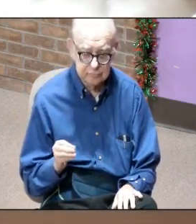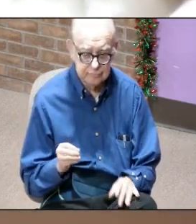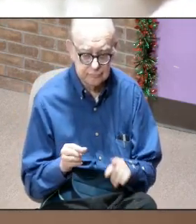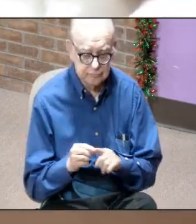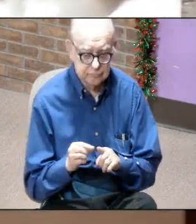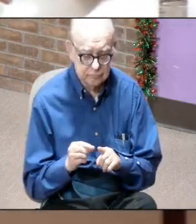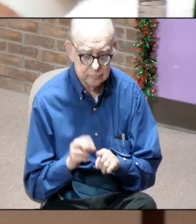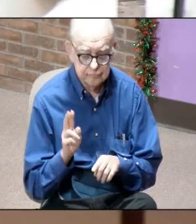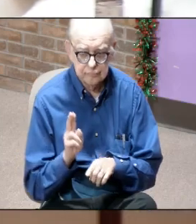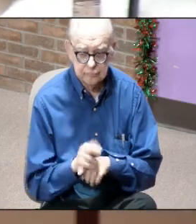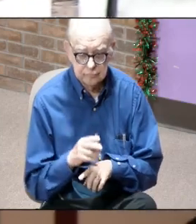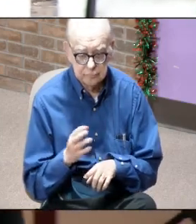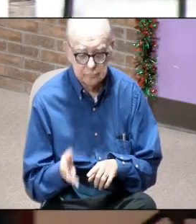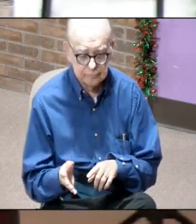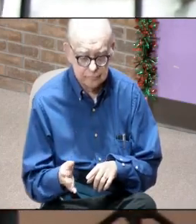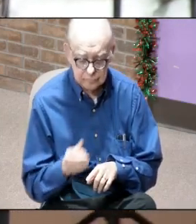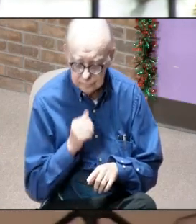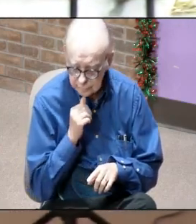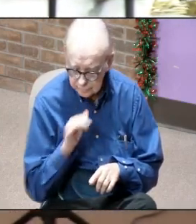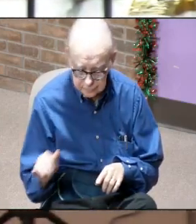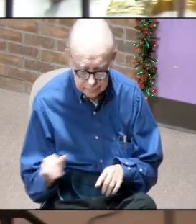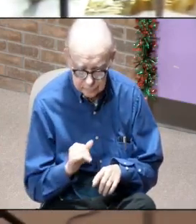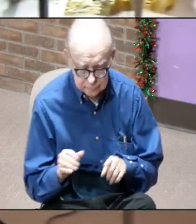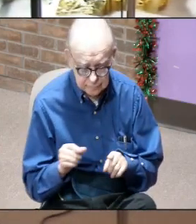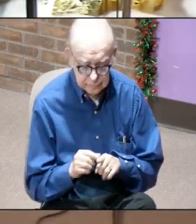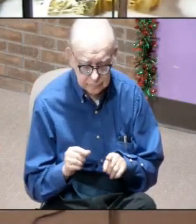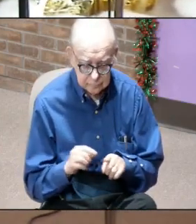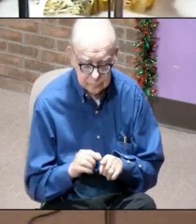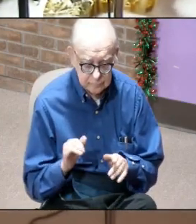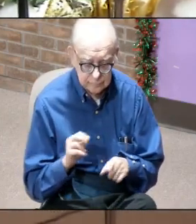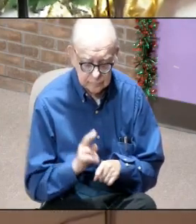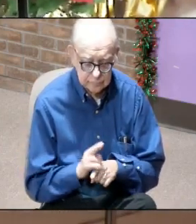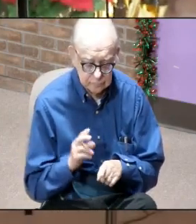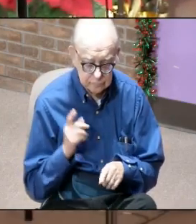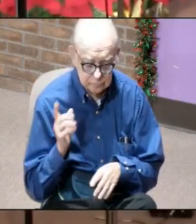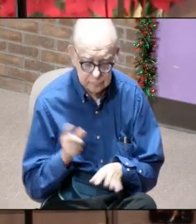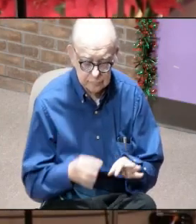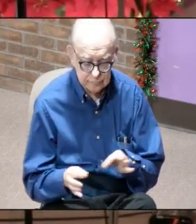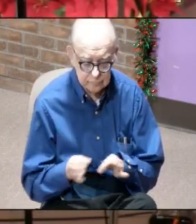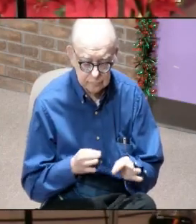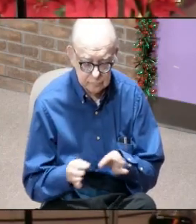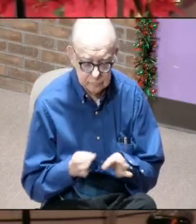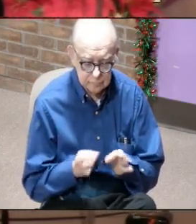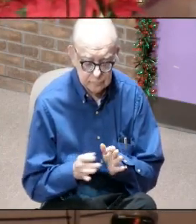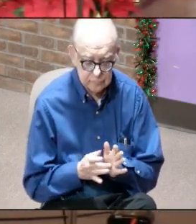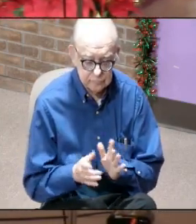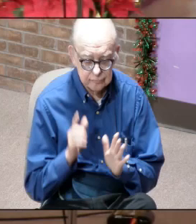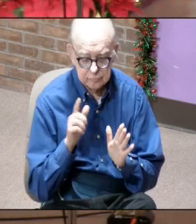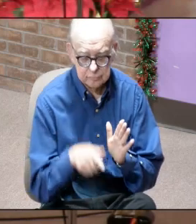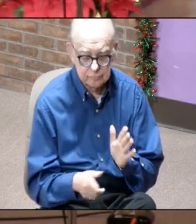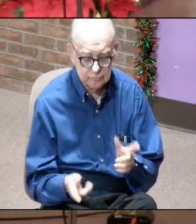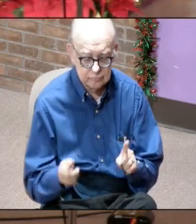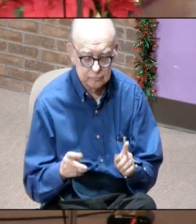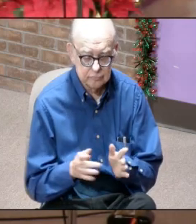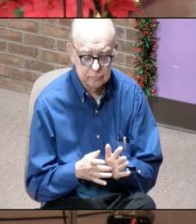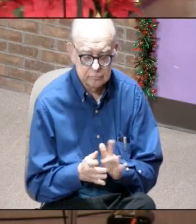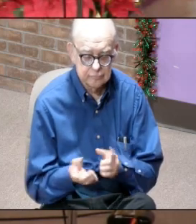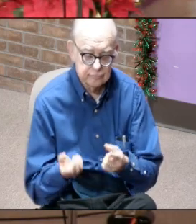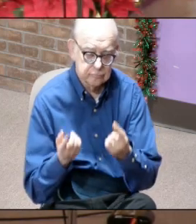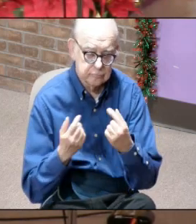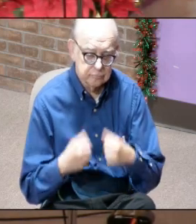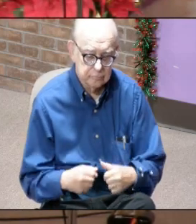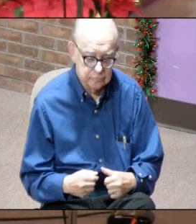words that they used there are not the same words that they used when they describe Jesus later on, when Jesus is